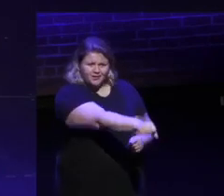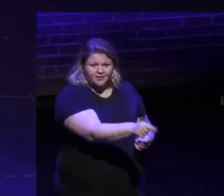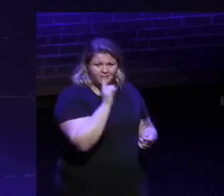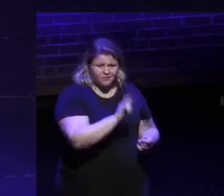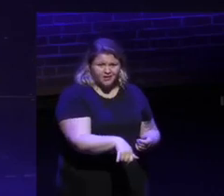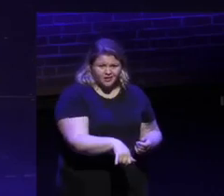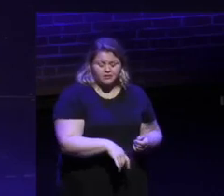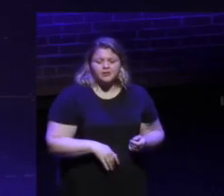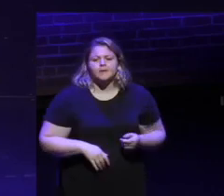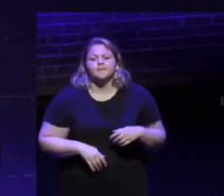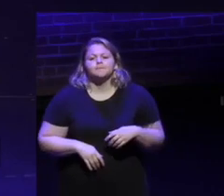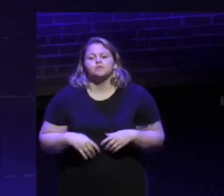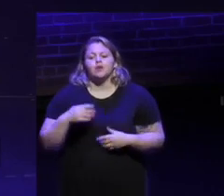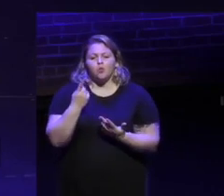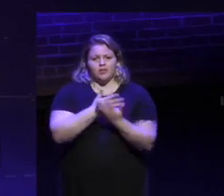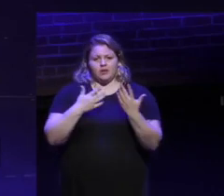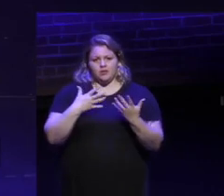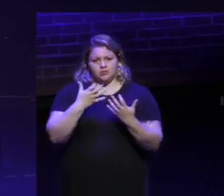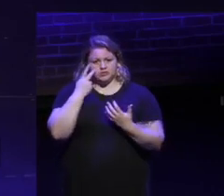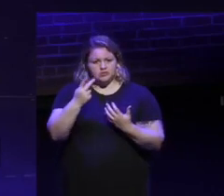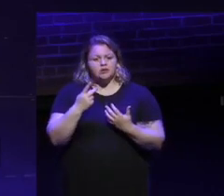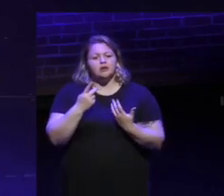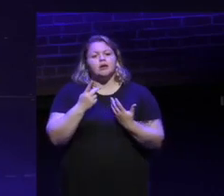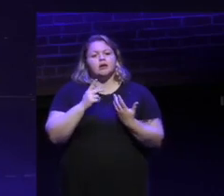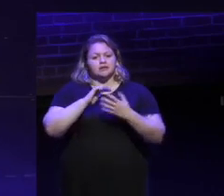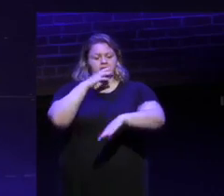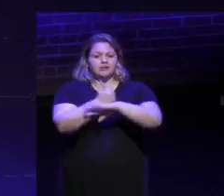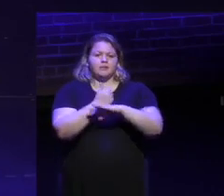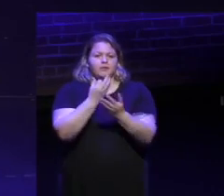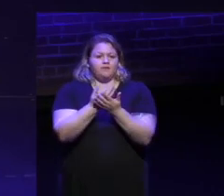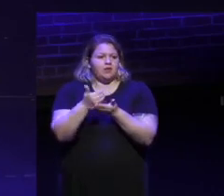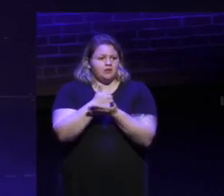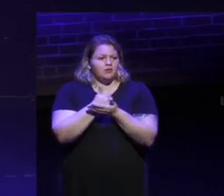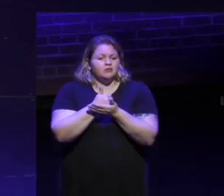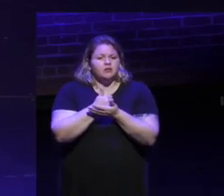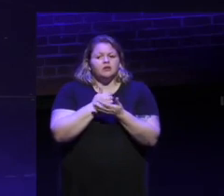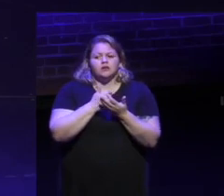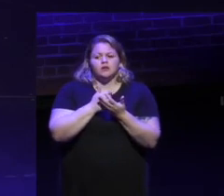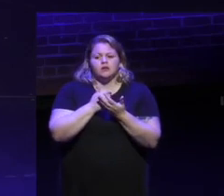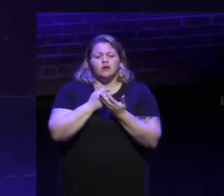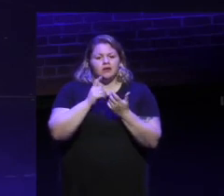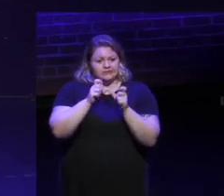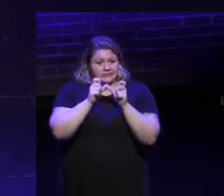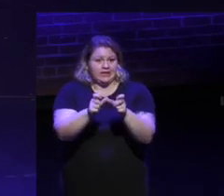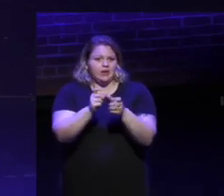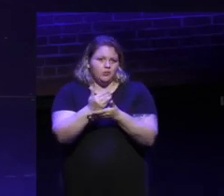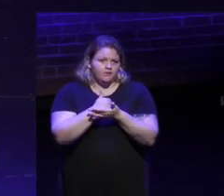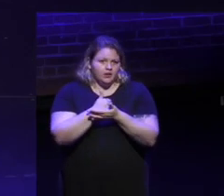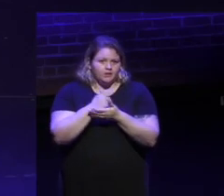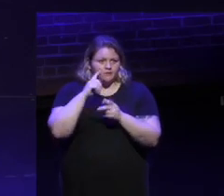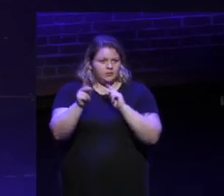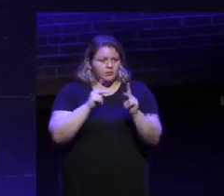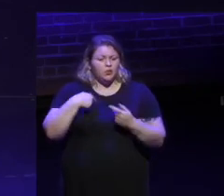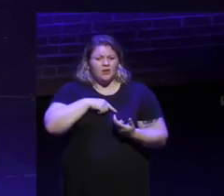One is working to establish a fund. Like, I can't say enough about resources, the necessity for it to be sustainable. And frankly, the time is now. We have